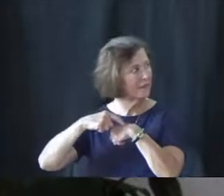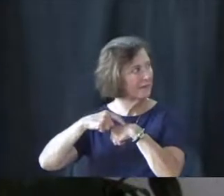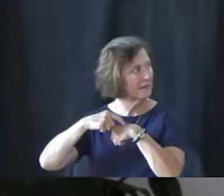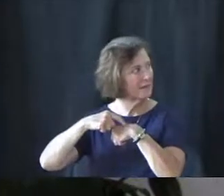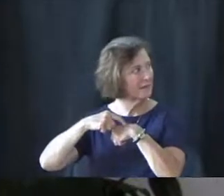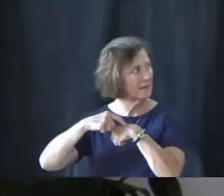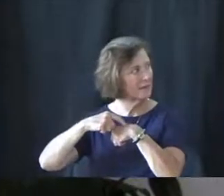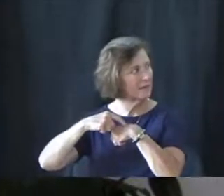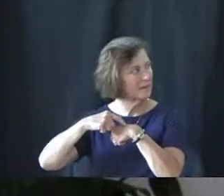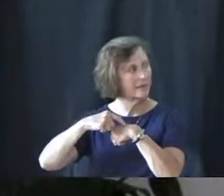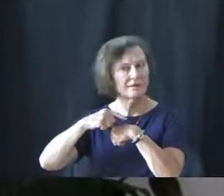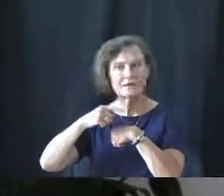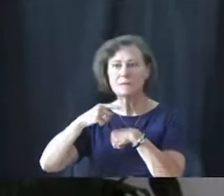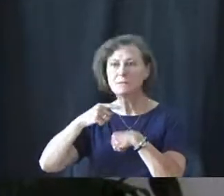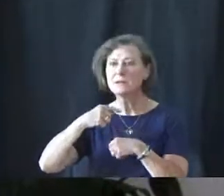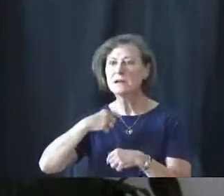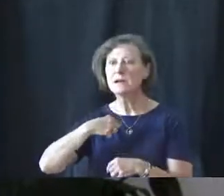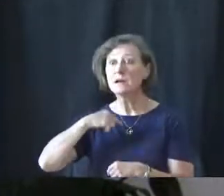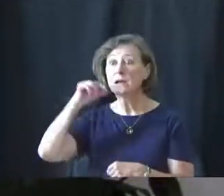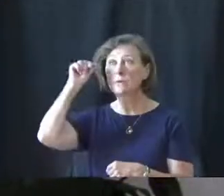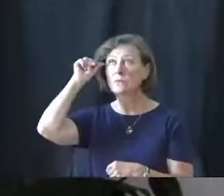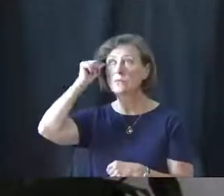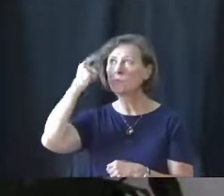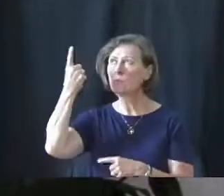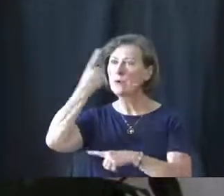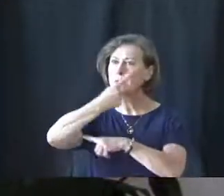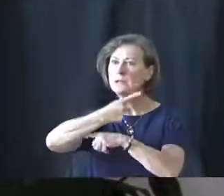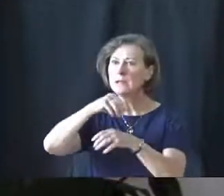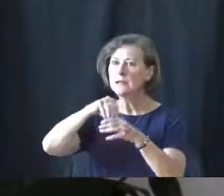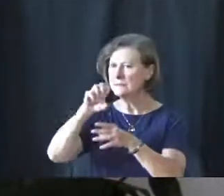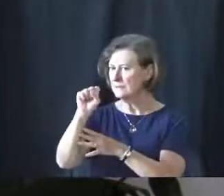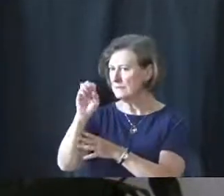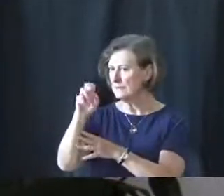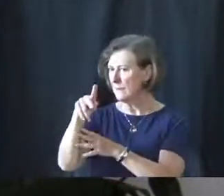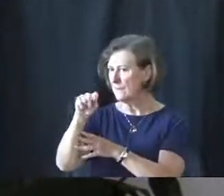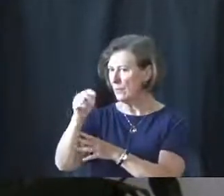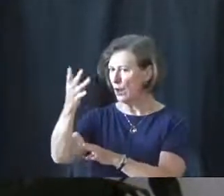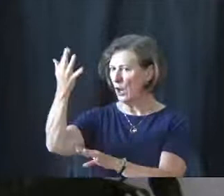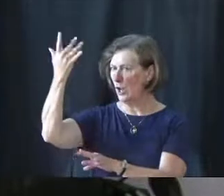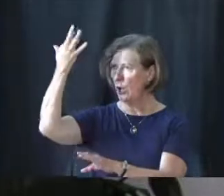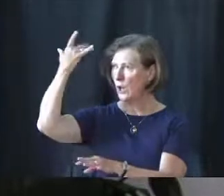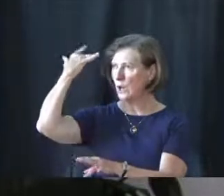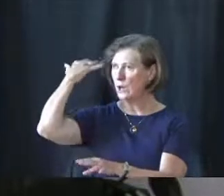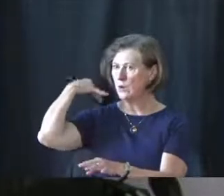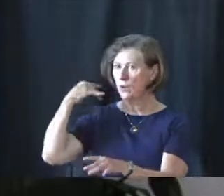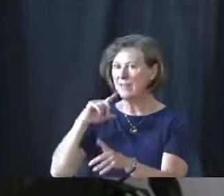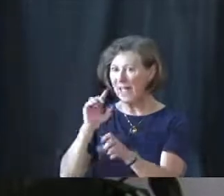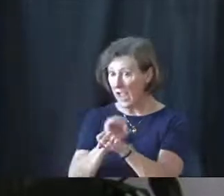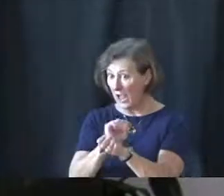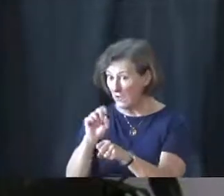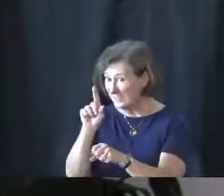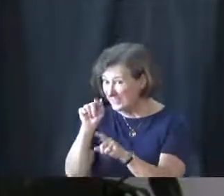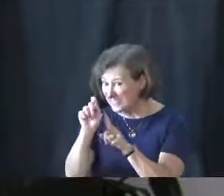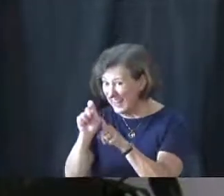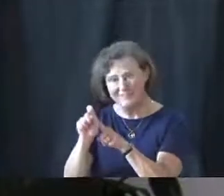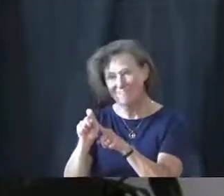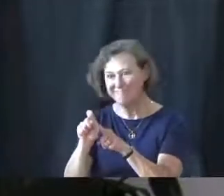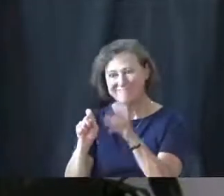I remember it was a day in September, though the actual date escapes me